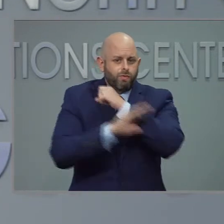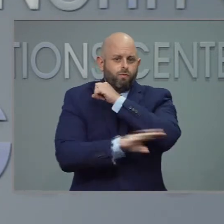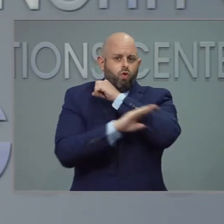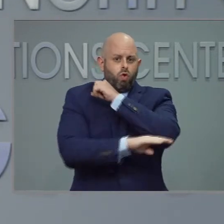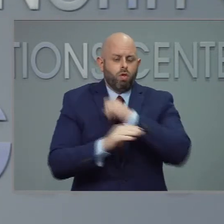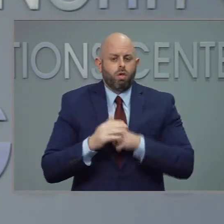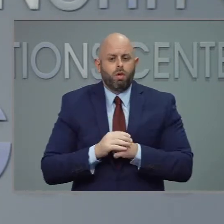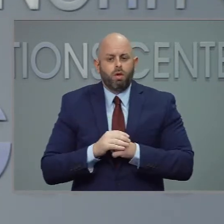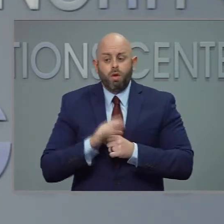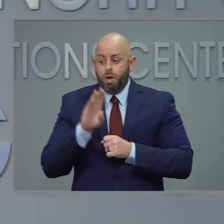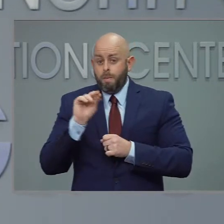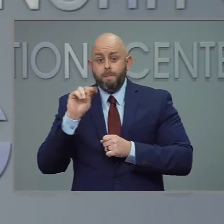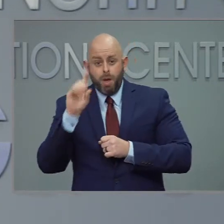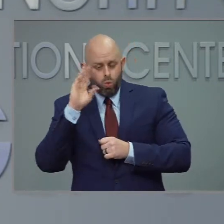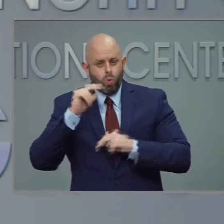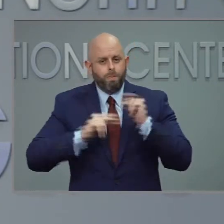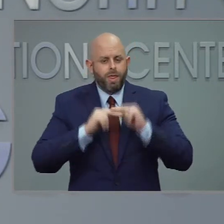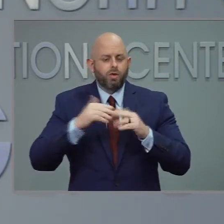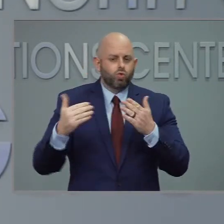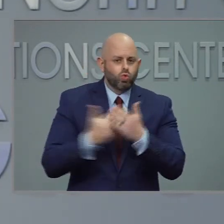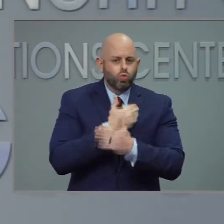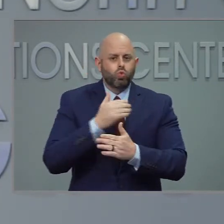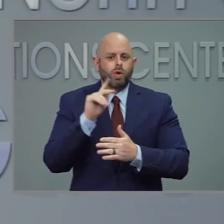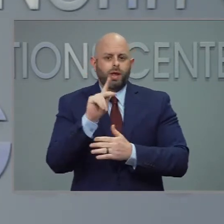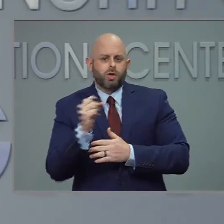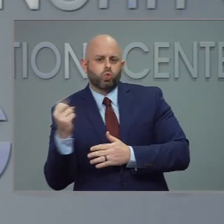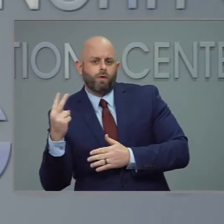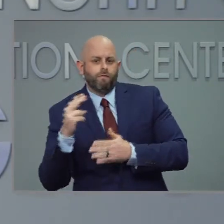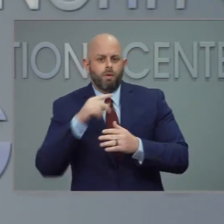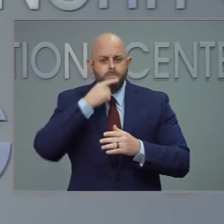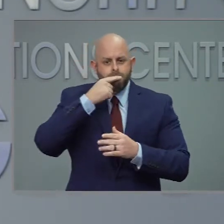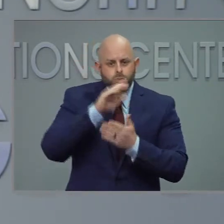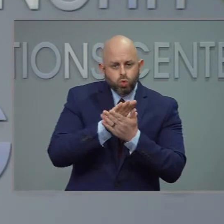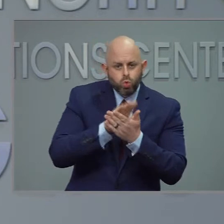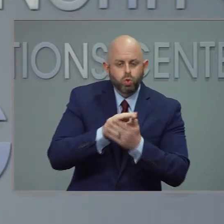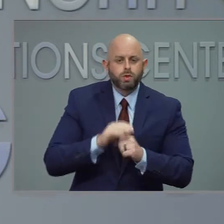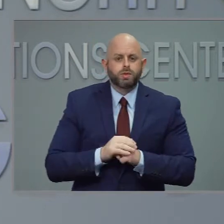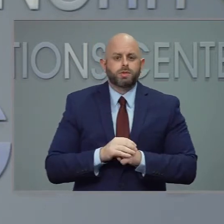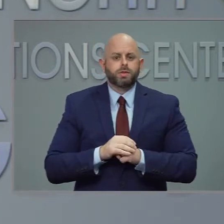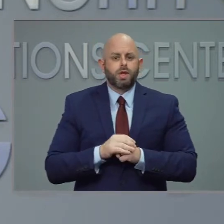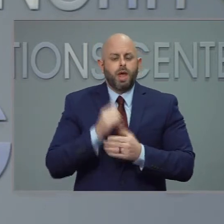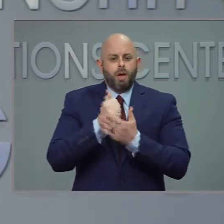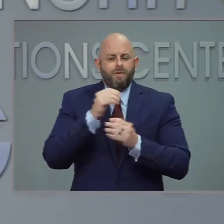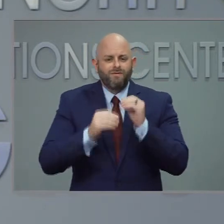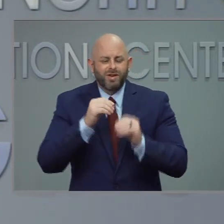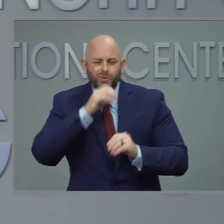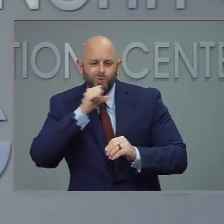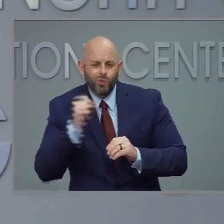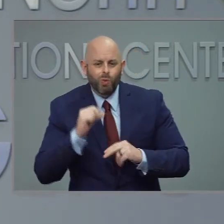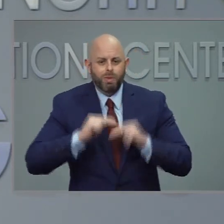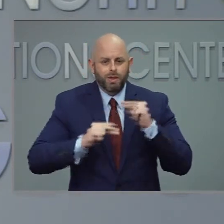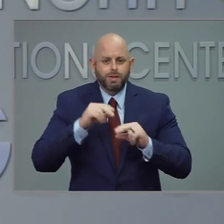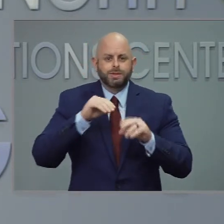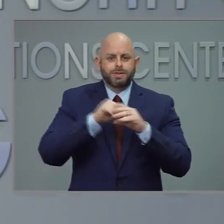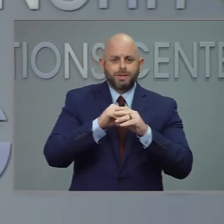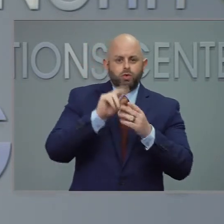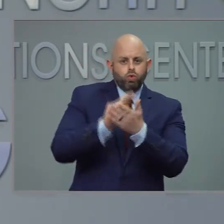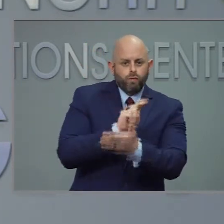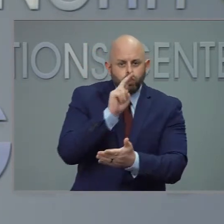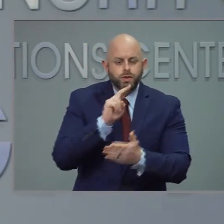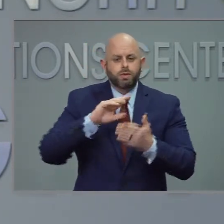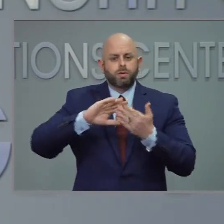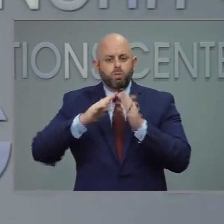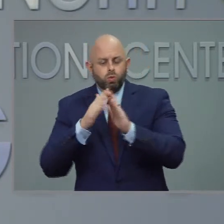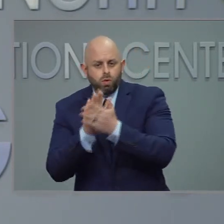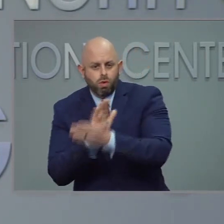bond would build new K-12 public schools and fix our aging buildings on our community college and university campuses, as